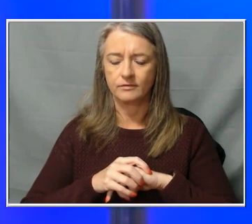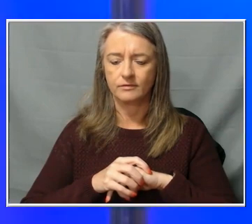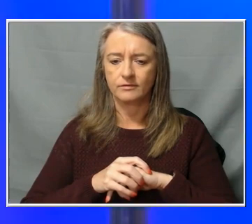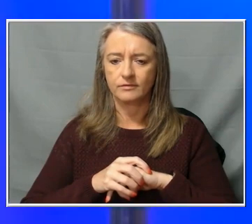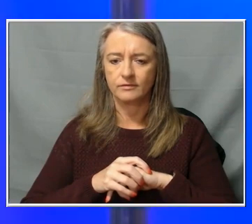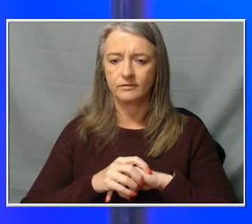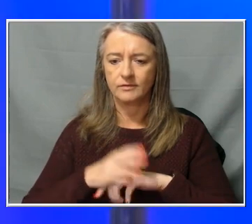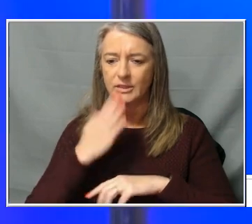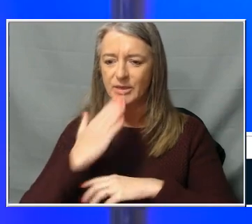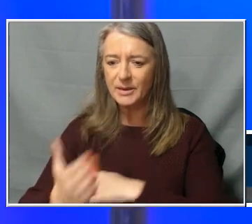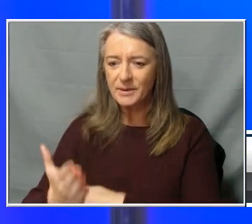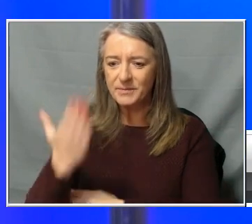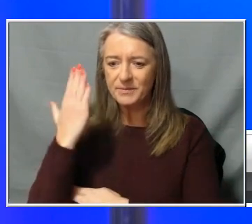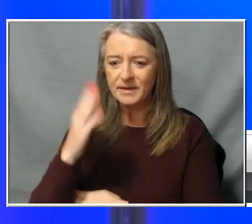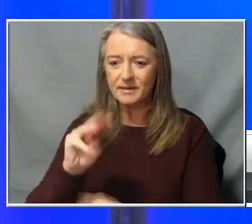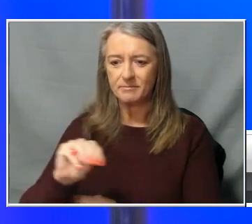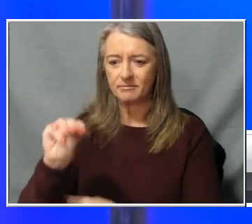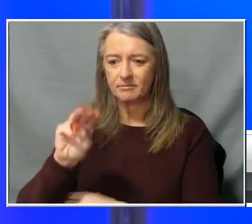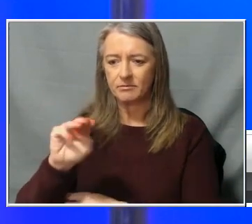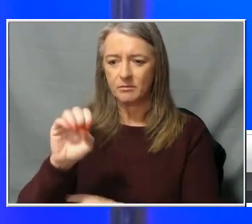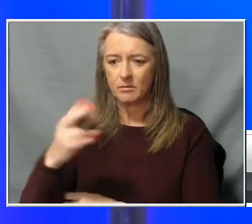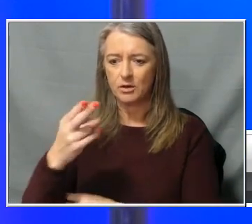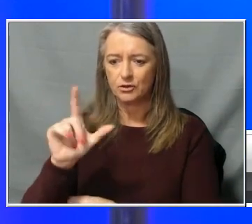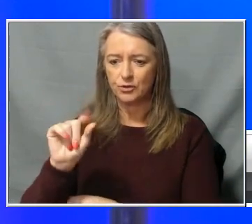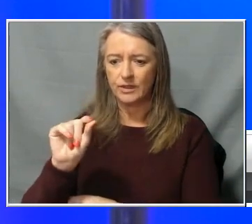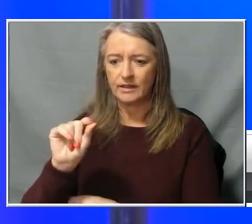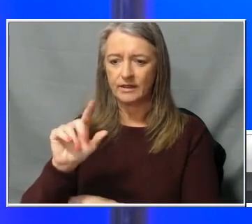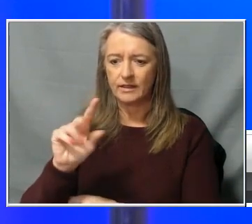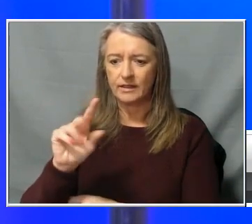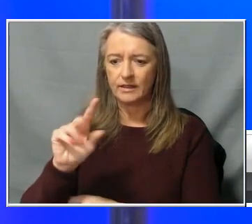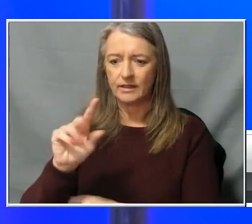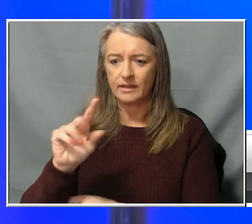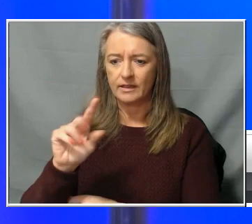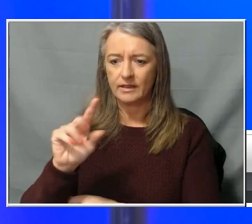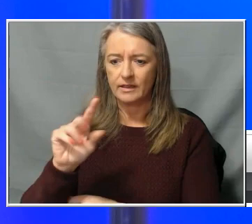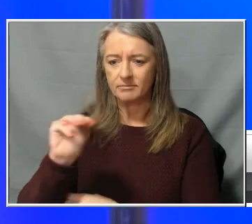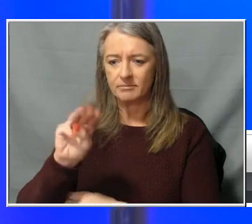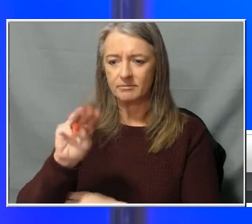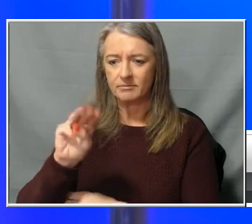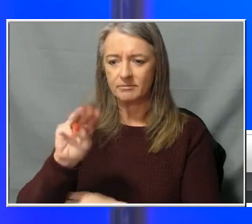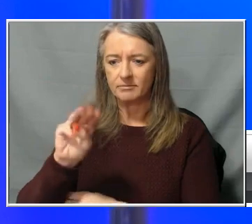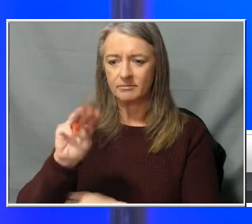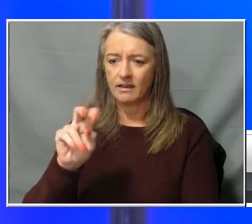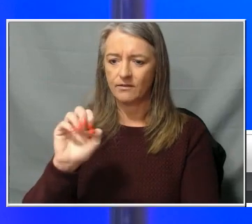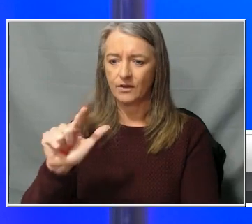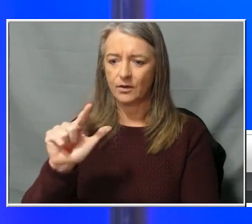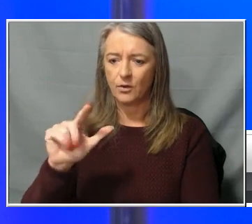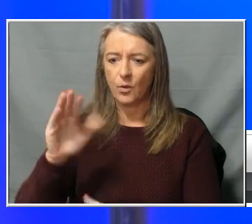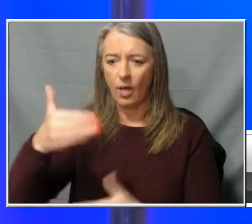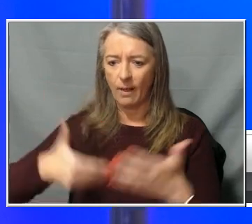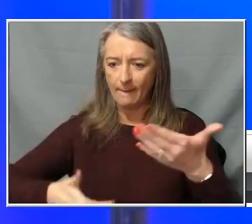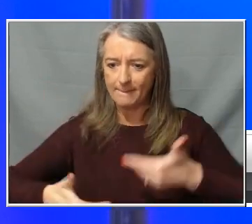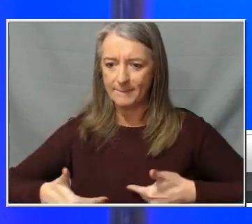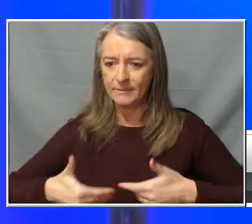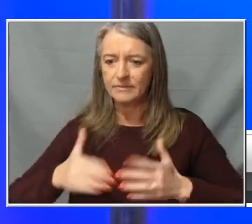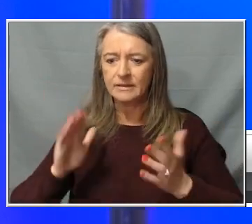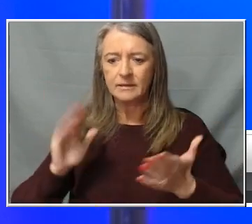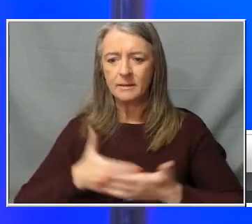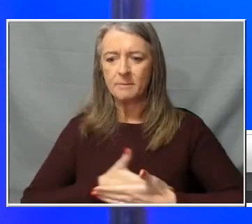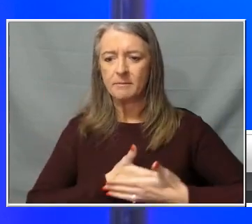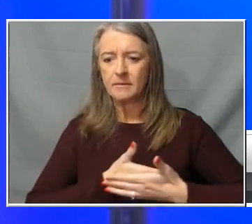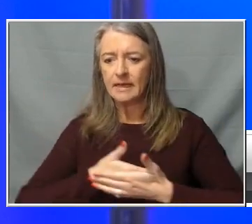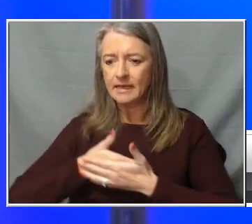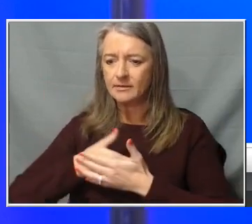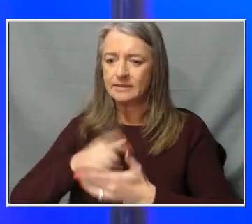Good morning. It is Monday, March 20th. I'm Jessica Lovell, and welcome to the Morning Medical Update. The tiniest patients need the tiniest